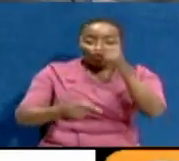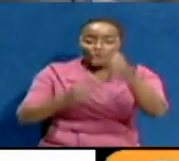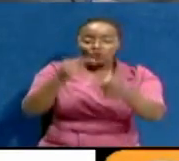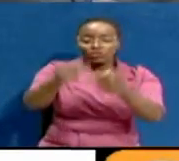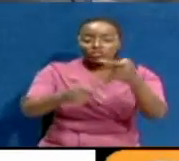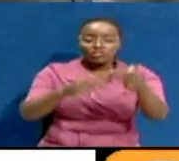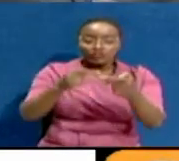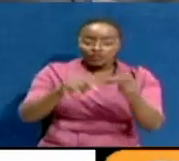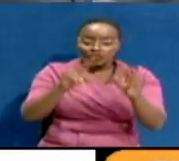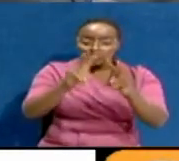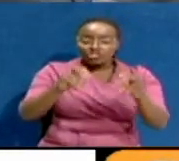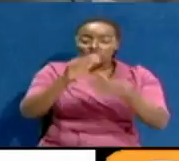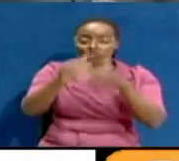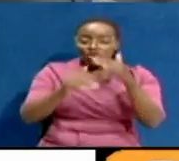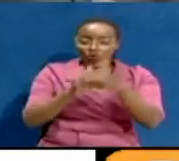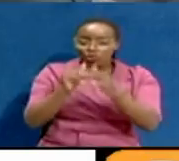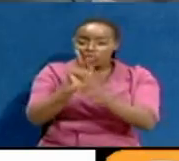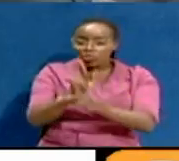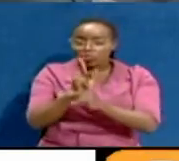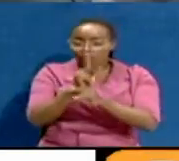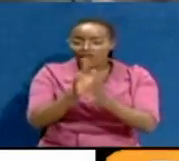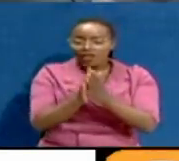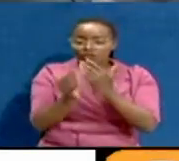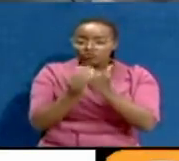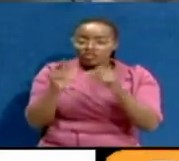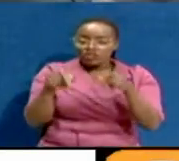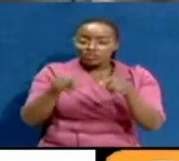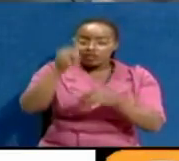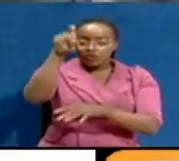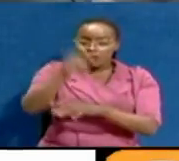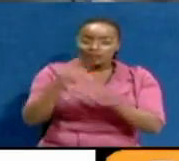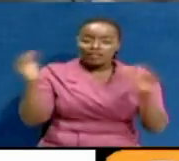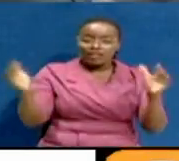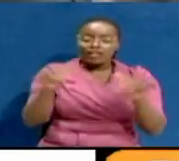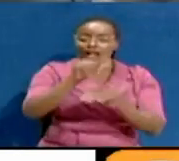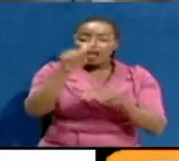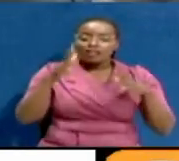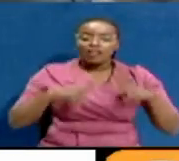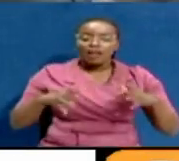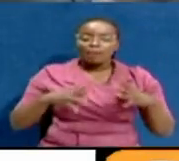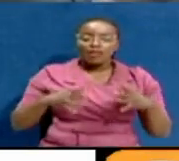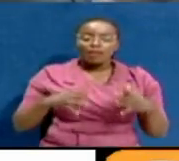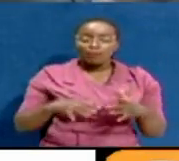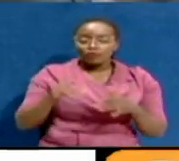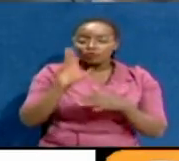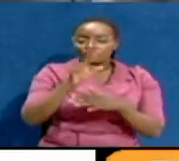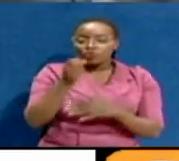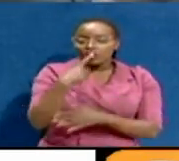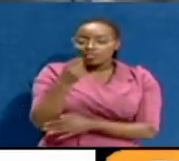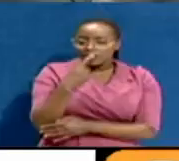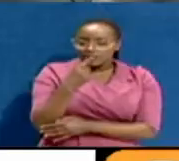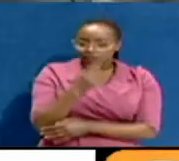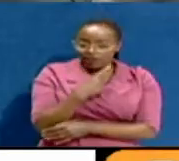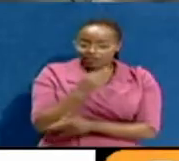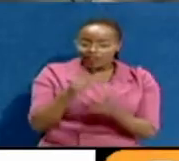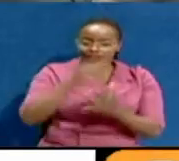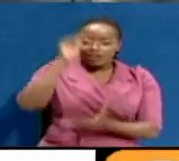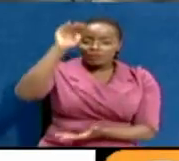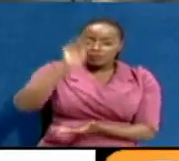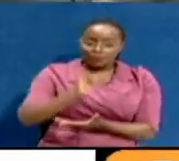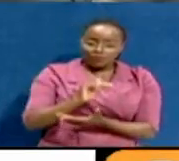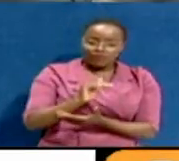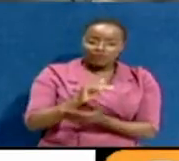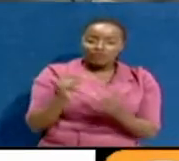to take all the precautions and take care of yourself. You must encourage other people to take vaccine and reduce the amount